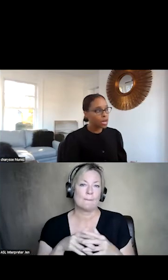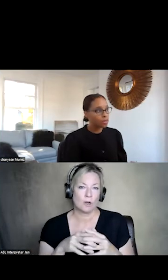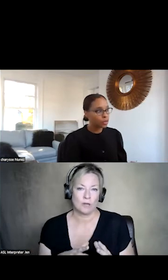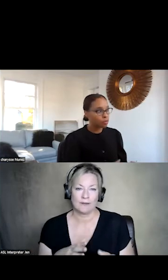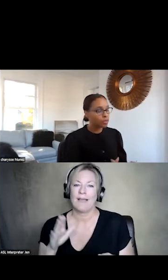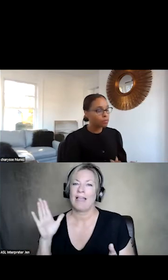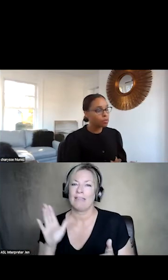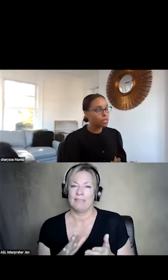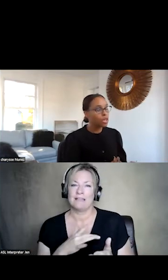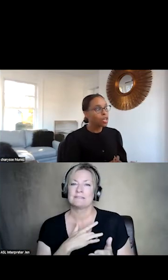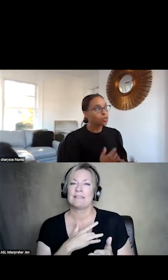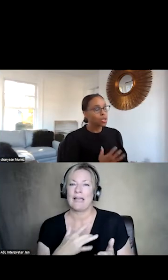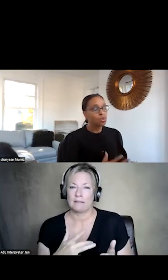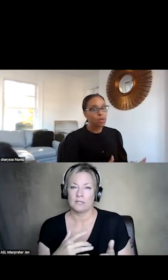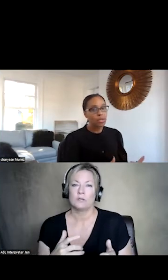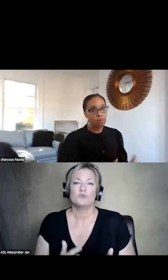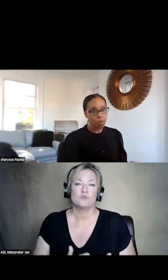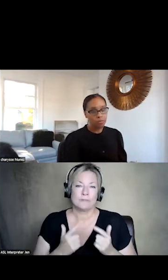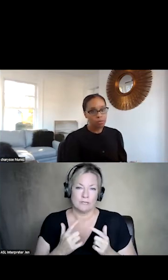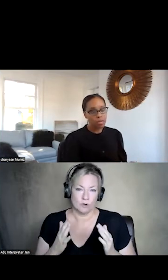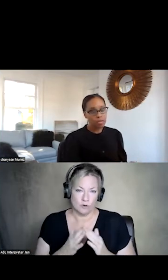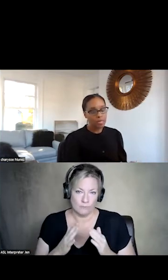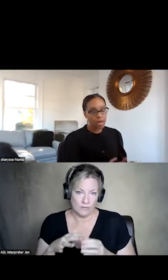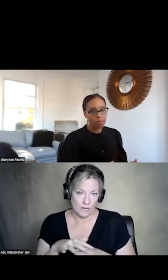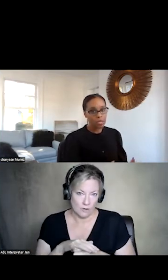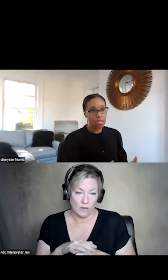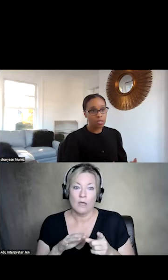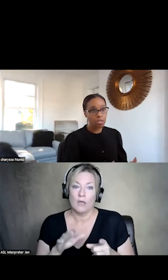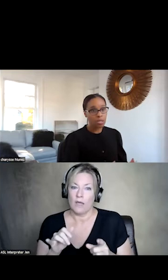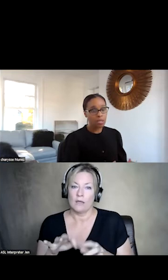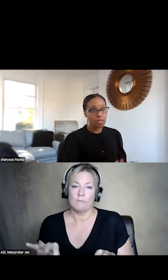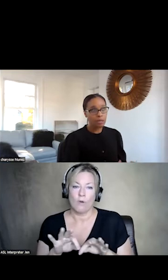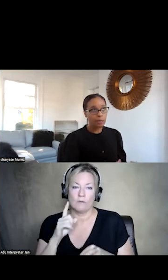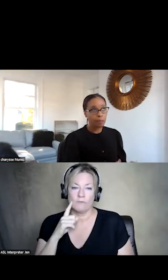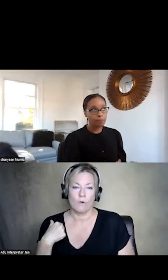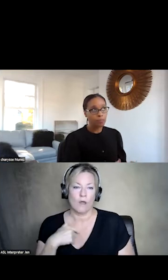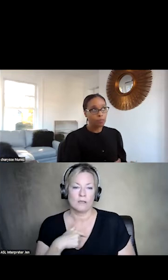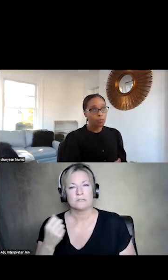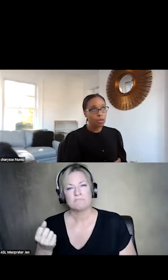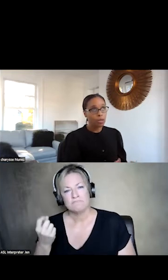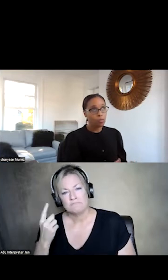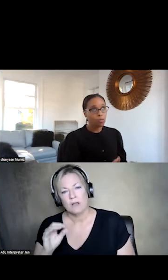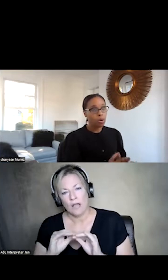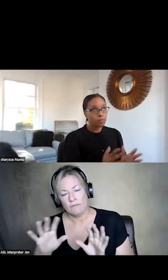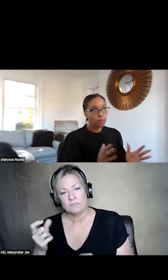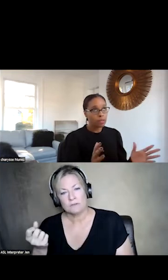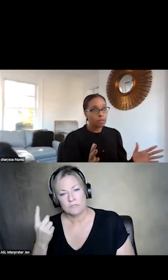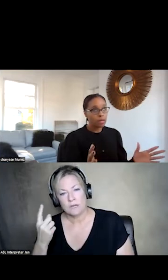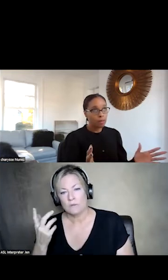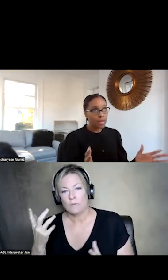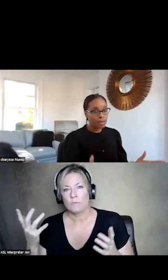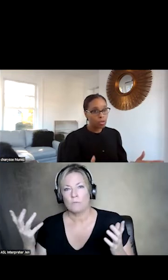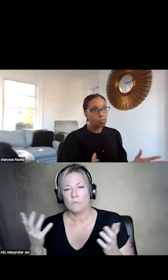to reside in the urban community. So this was very important for us. I mean, obviously understanding what